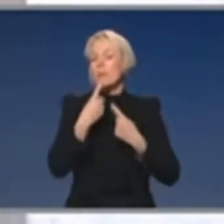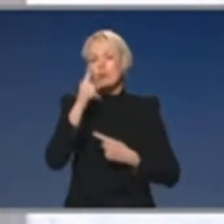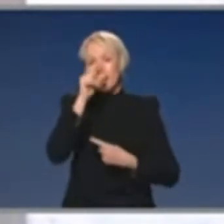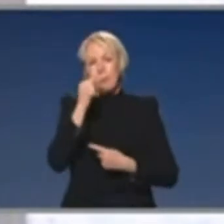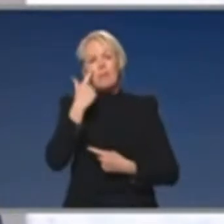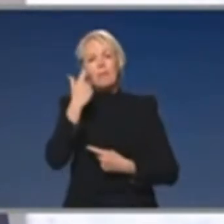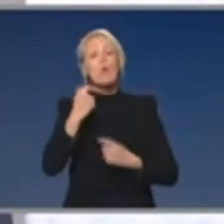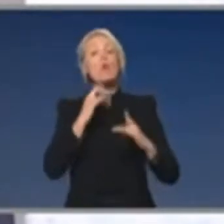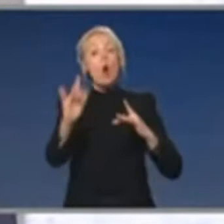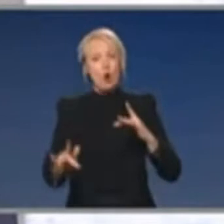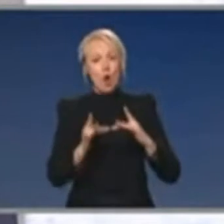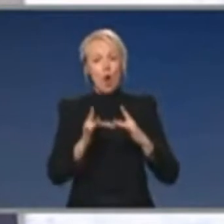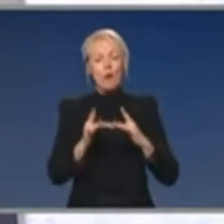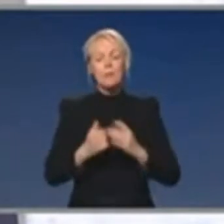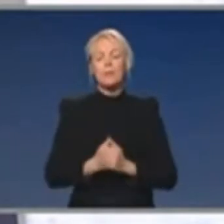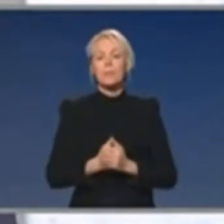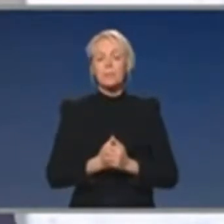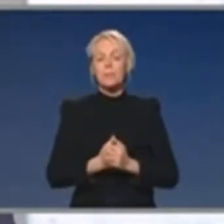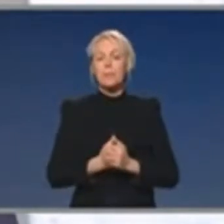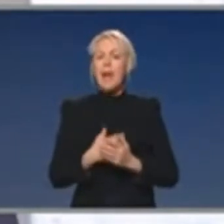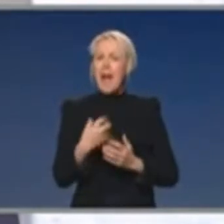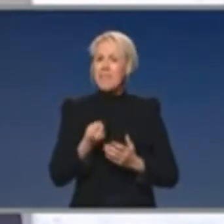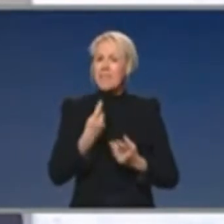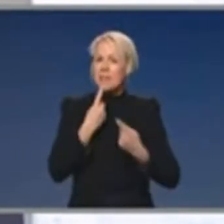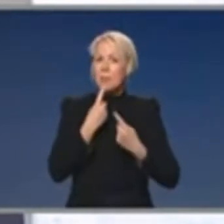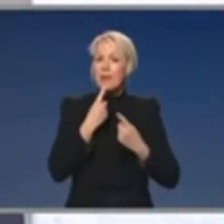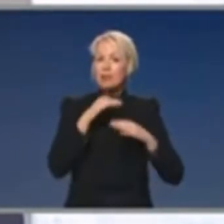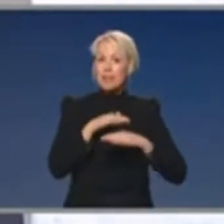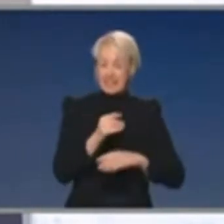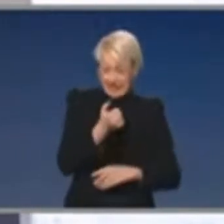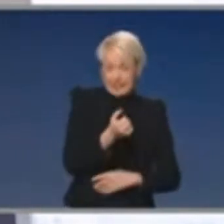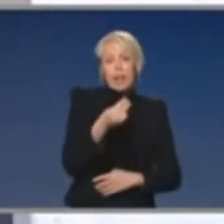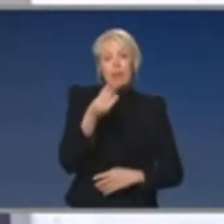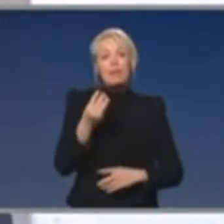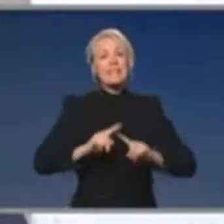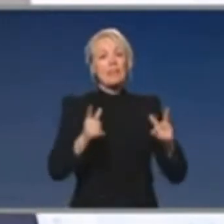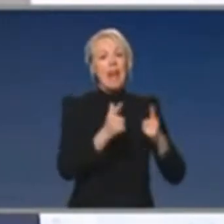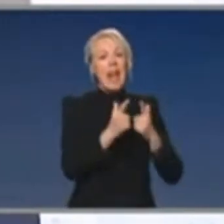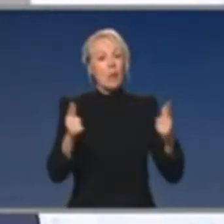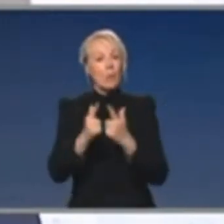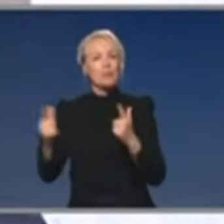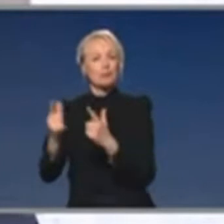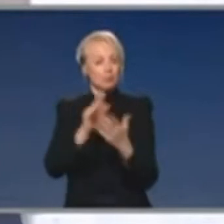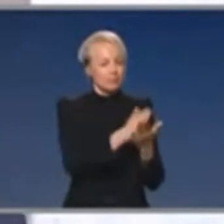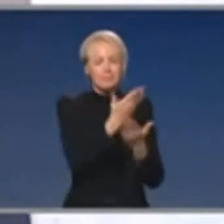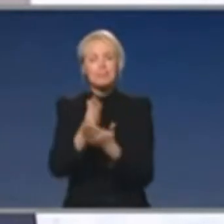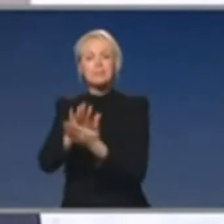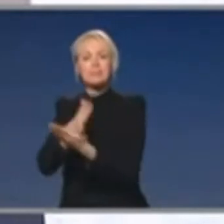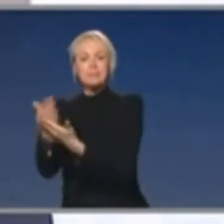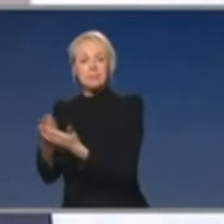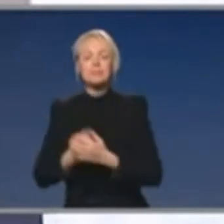coronavirus.beyondblue.org.au. And that service is available in 63 languages other than English. Head to Health is another